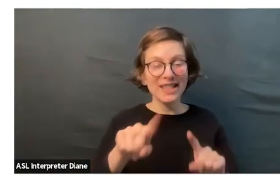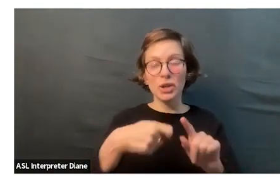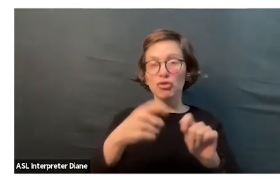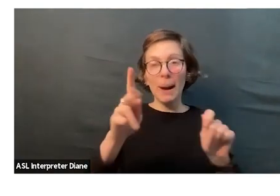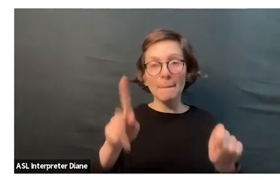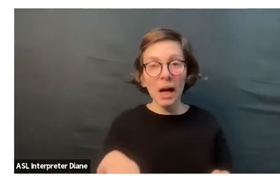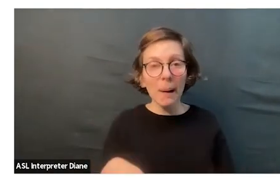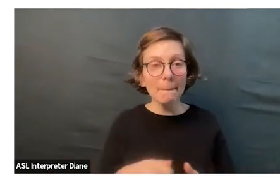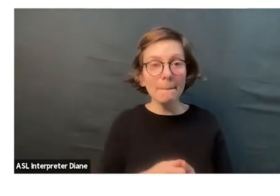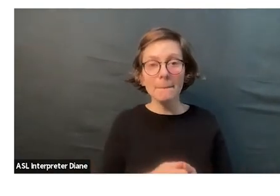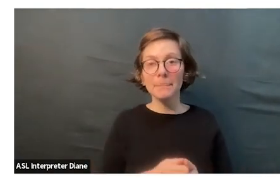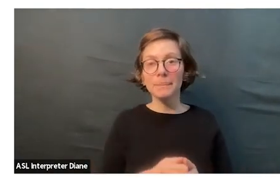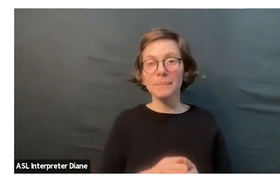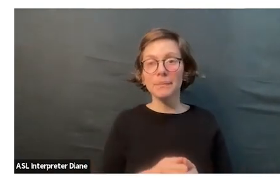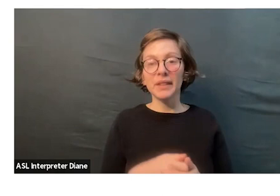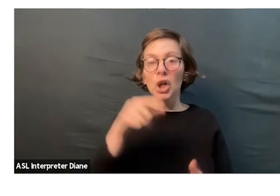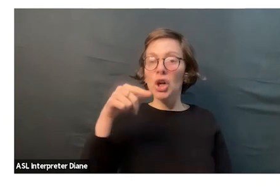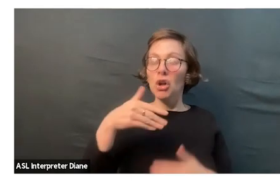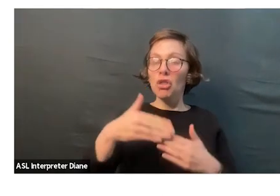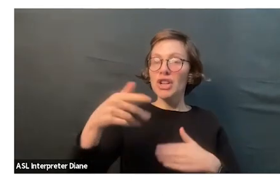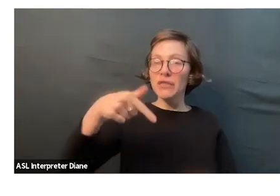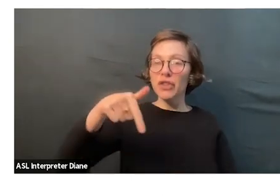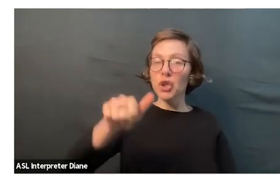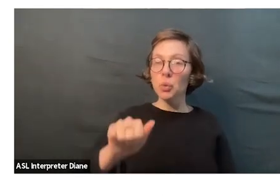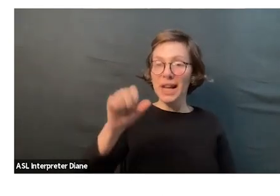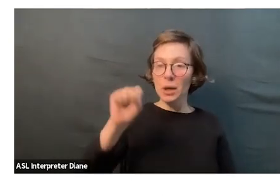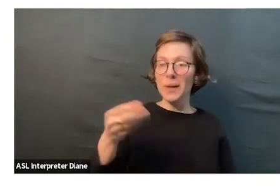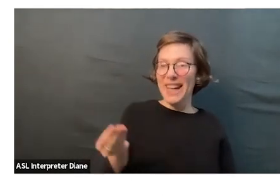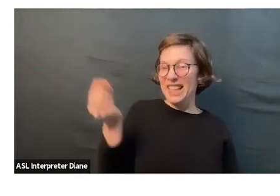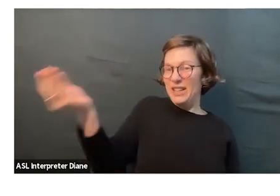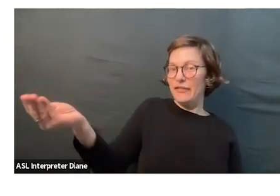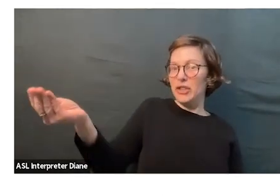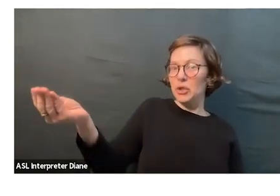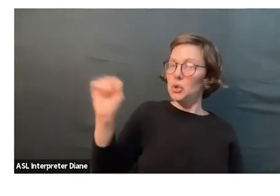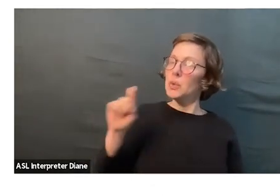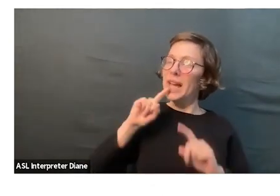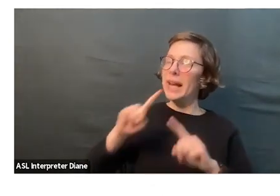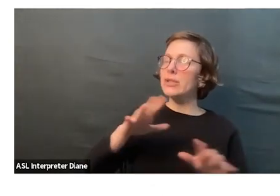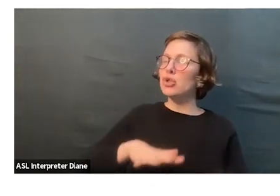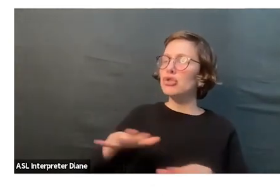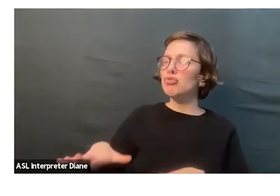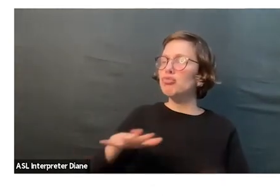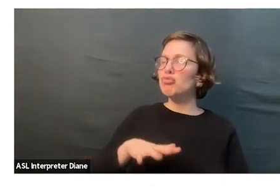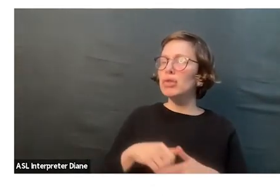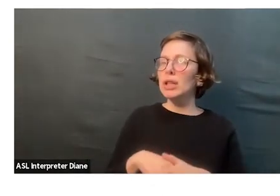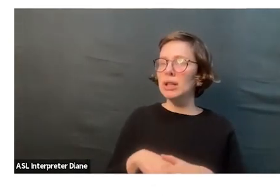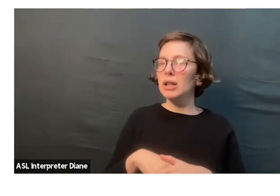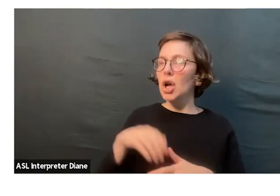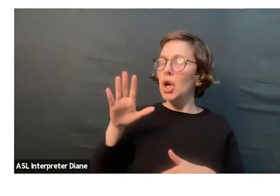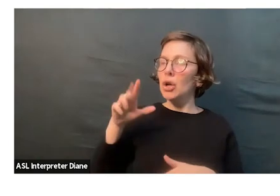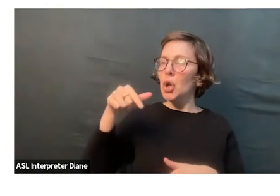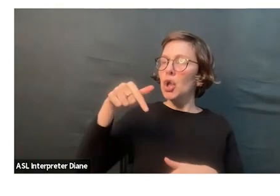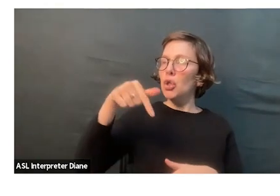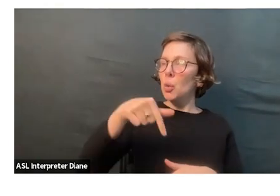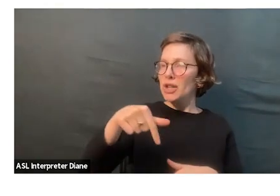Suleiman's comment. They're saying yes to saying colonialism and destroying it. That's why